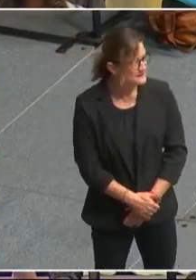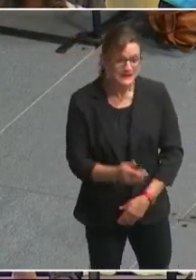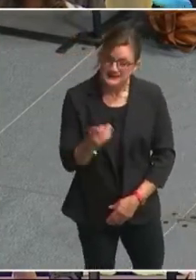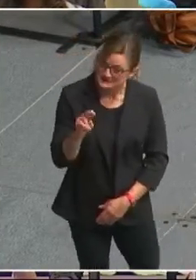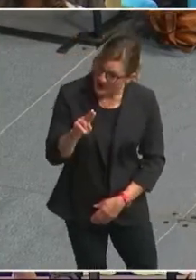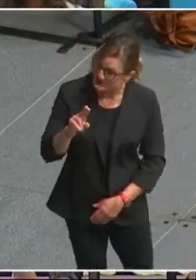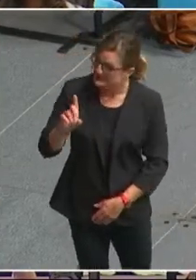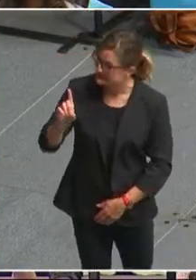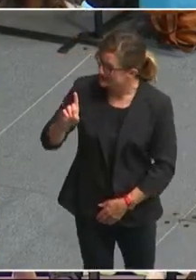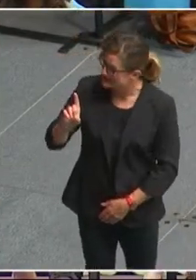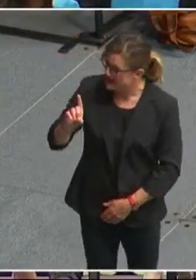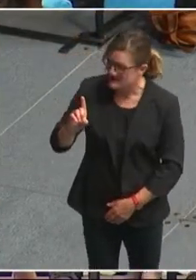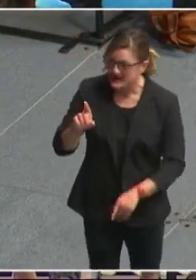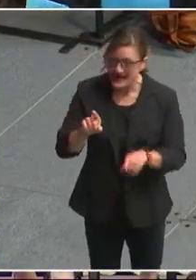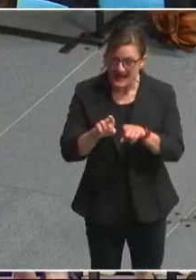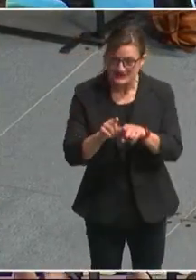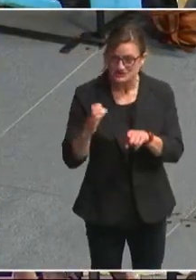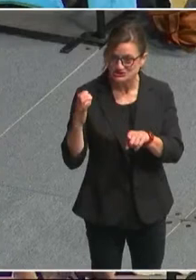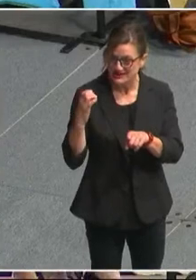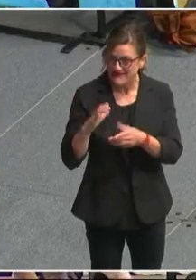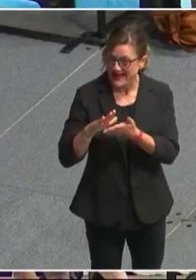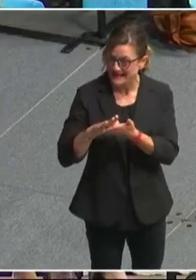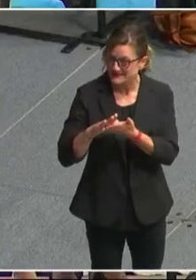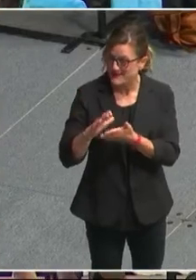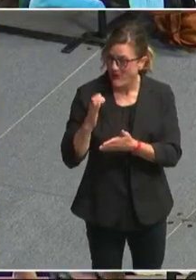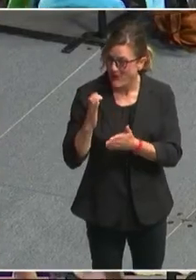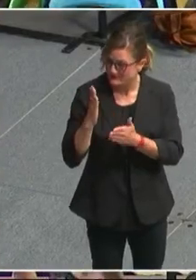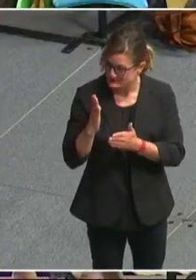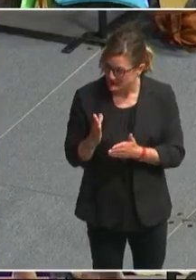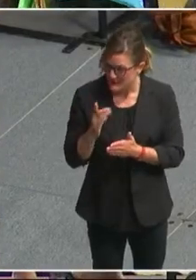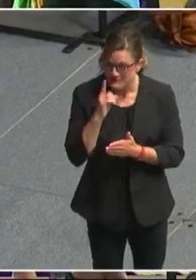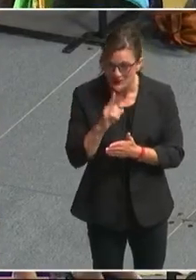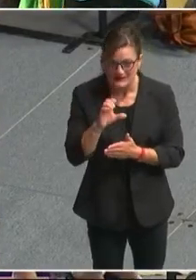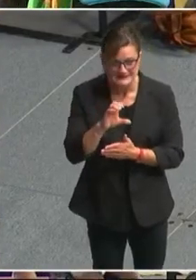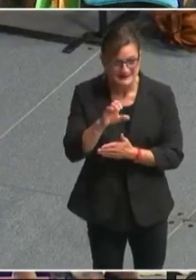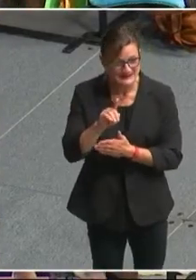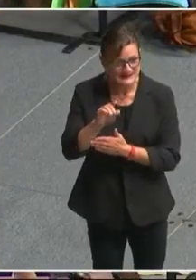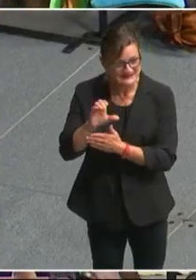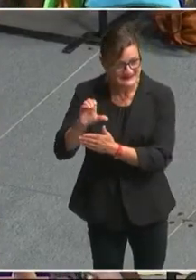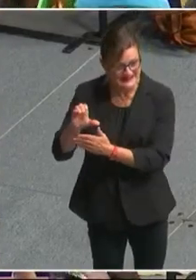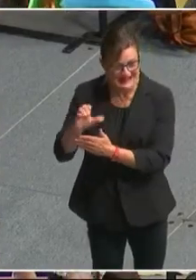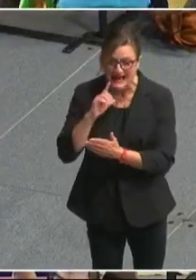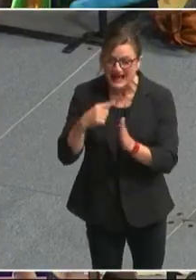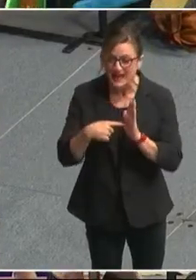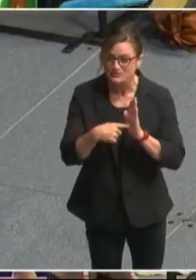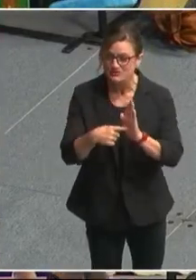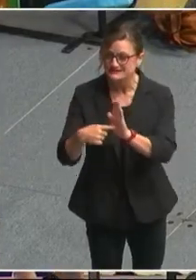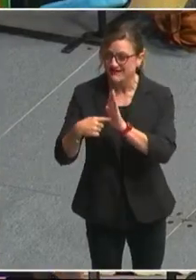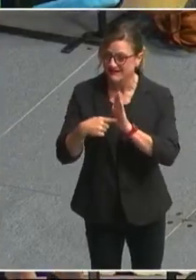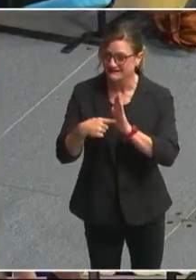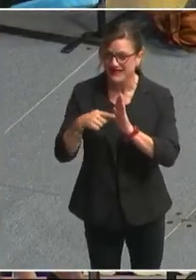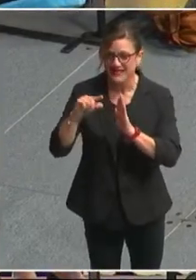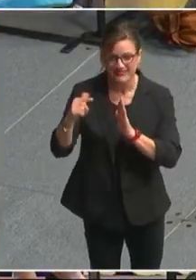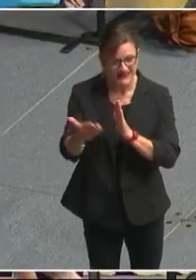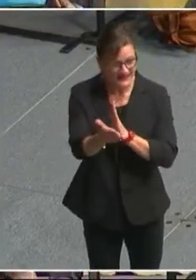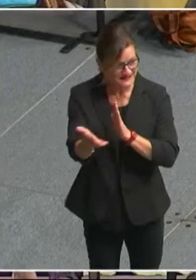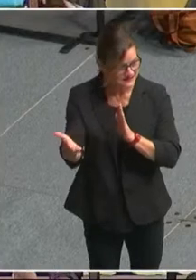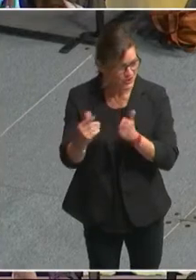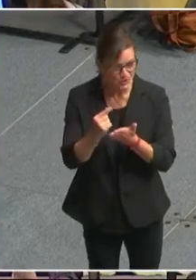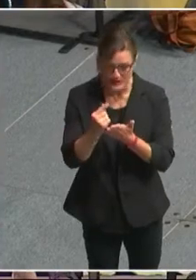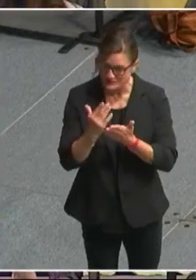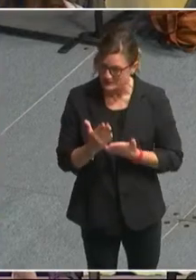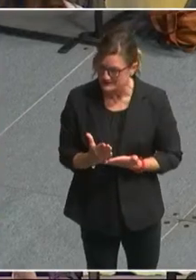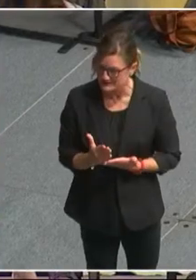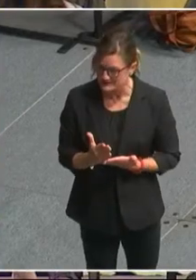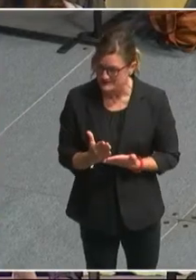Dr. Dietemeyer, as the Chief Academic Officer of Central Piedmont Community College, I present these graduates to you on